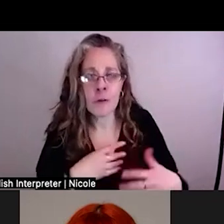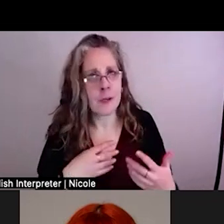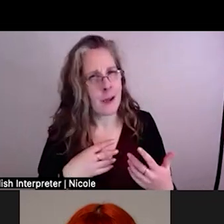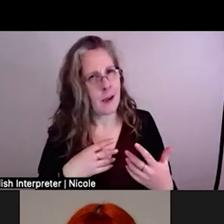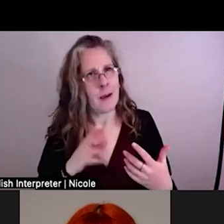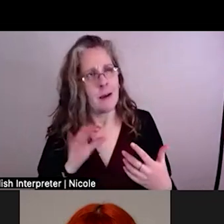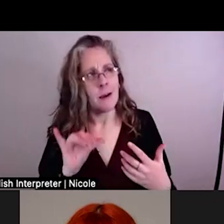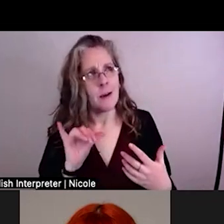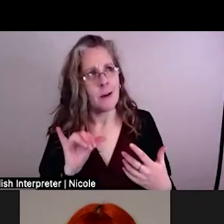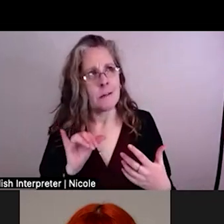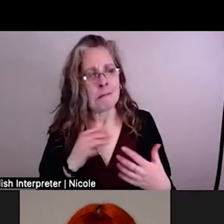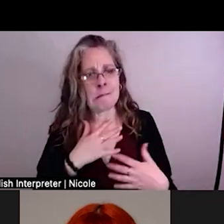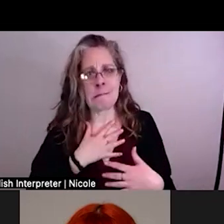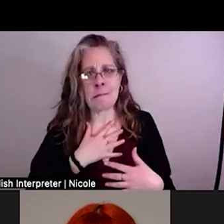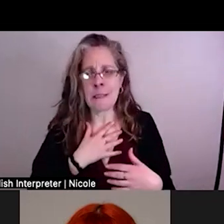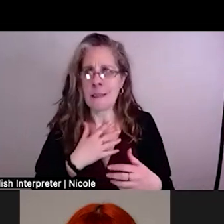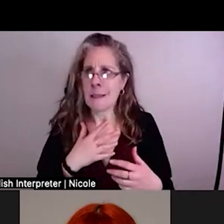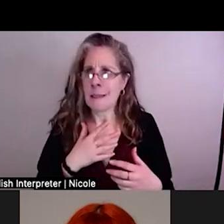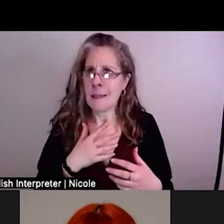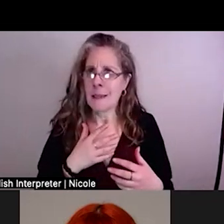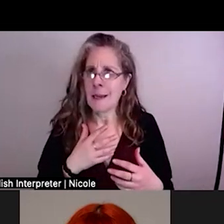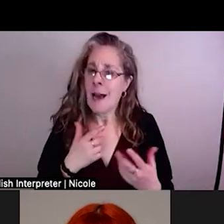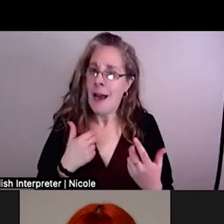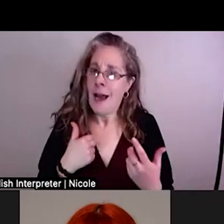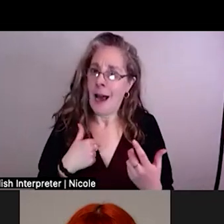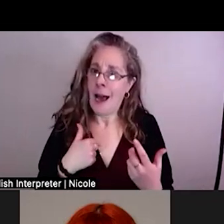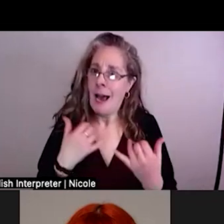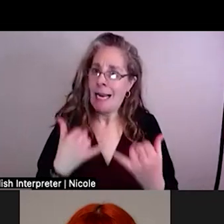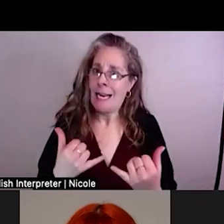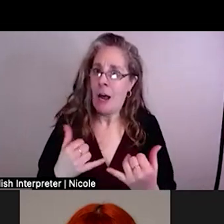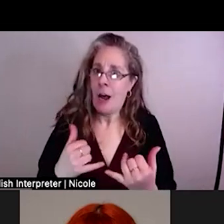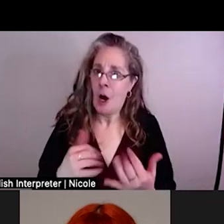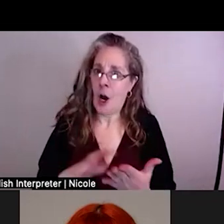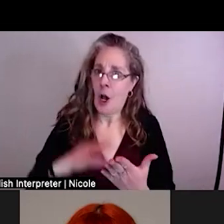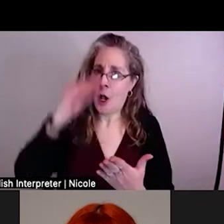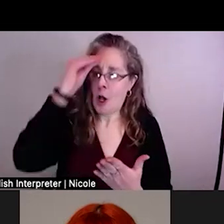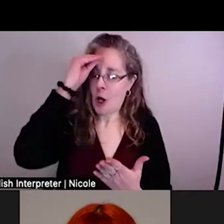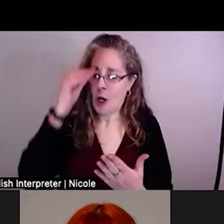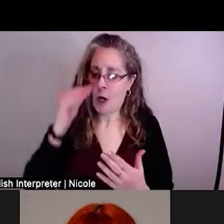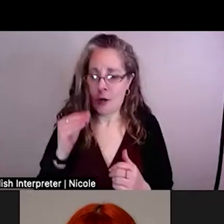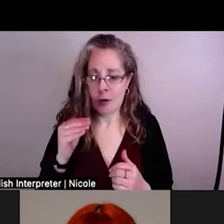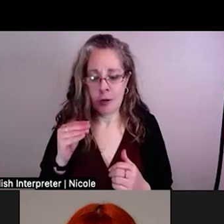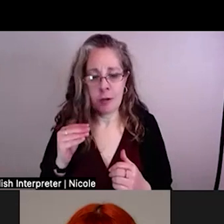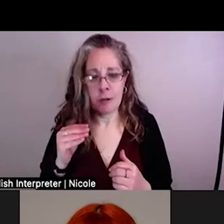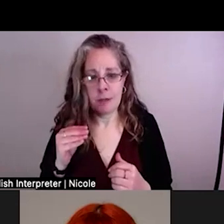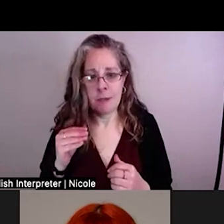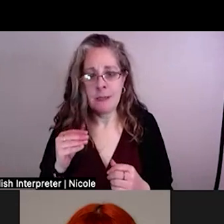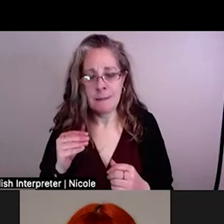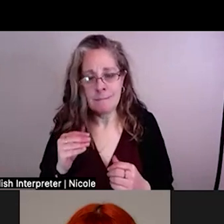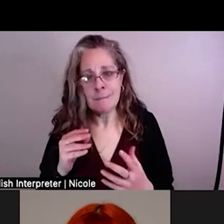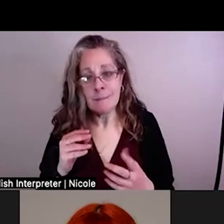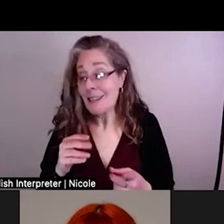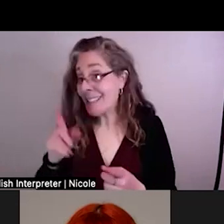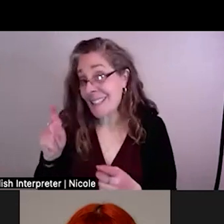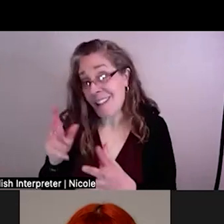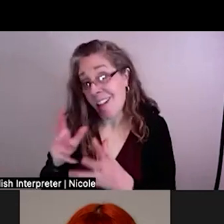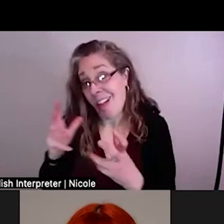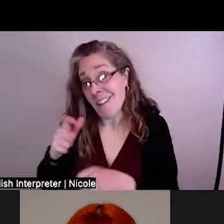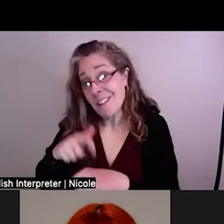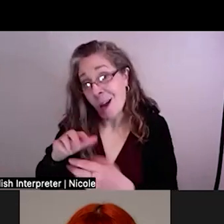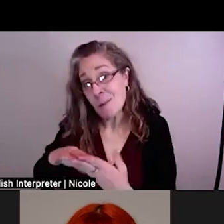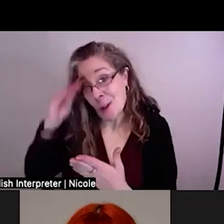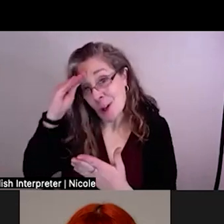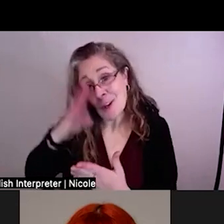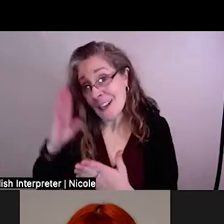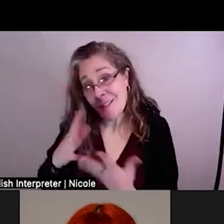least I started to learn this only recently, so it takes a lot of Takes a accumulative lot of learning. time. And we're never done. Yeah, and you're